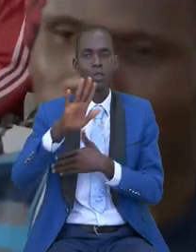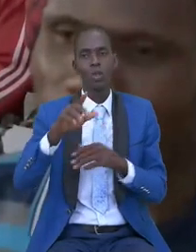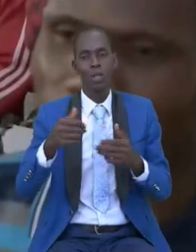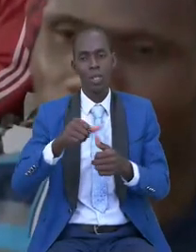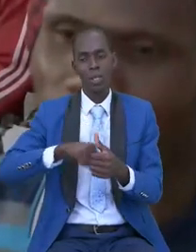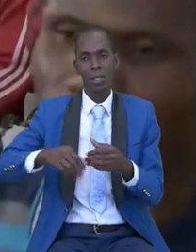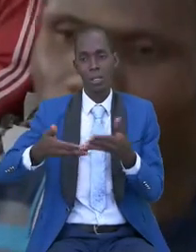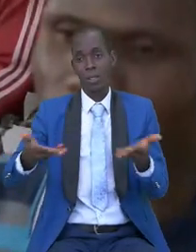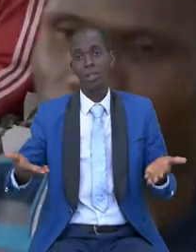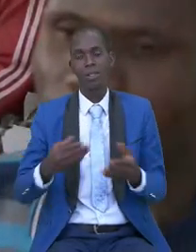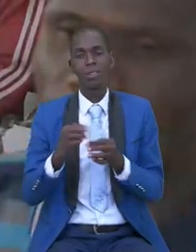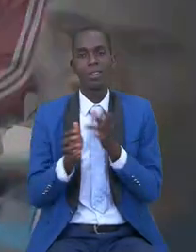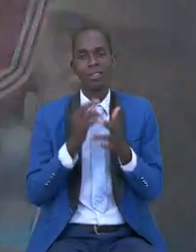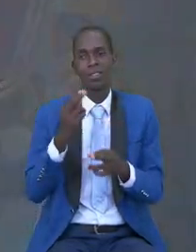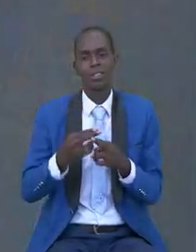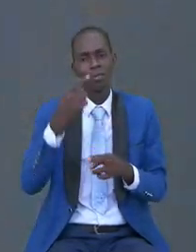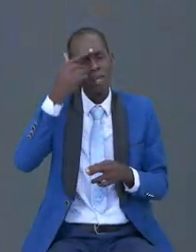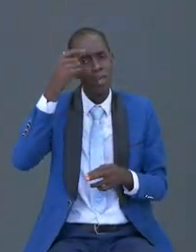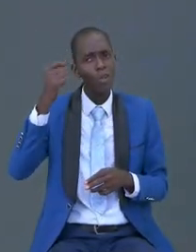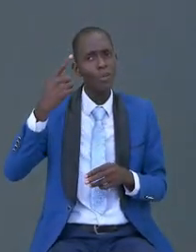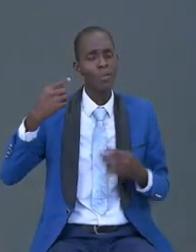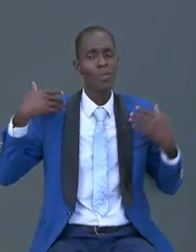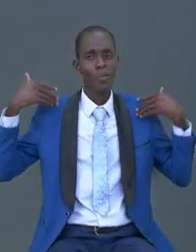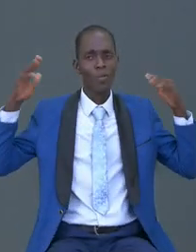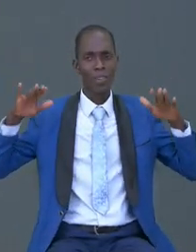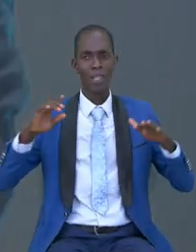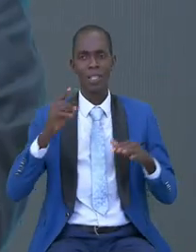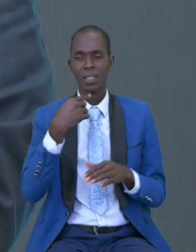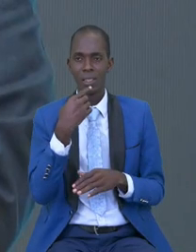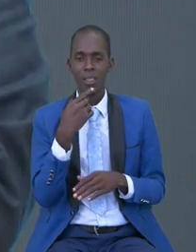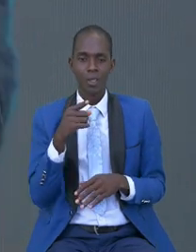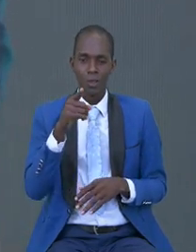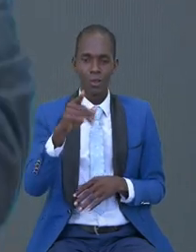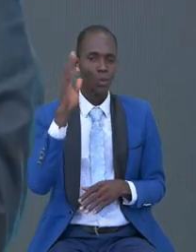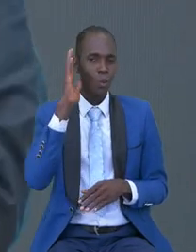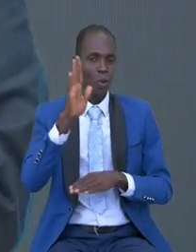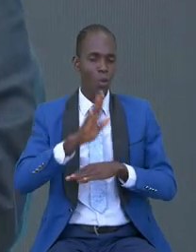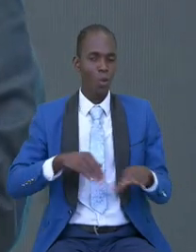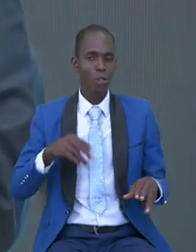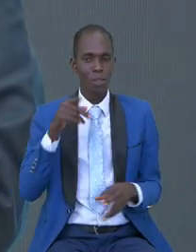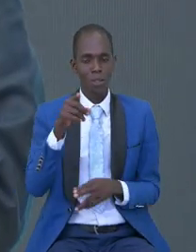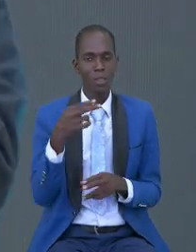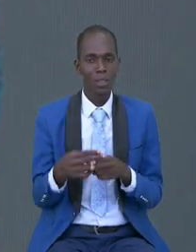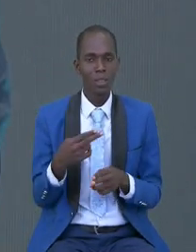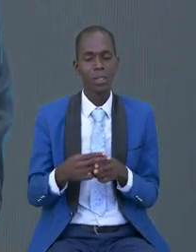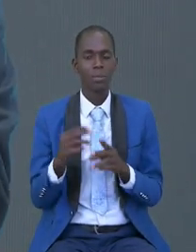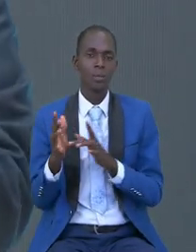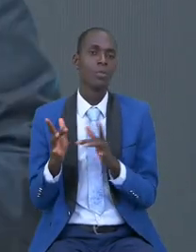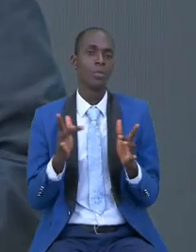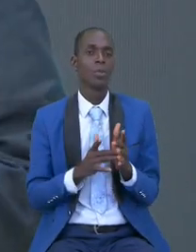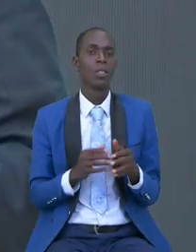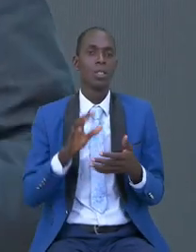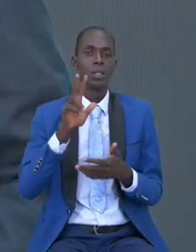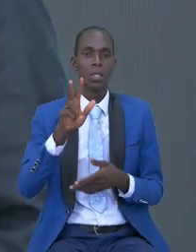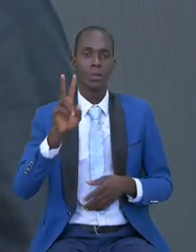Because the angel said, thou shalt call his name Jesus. In verse 32,